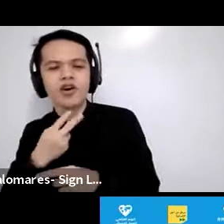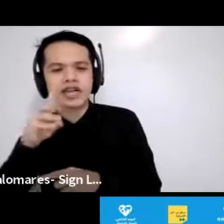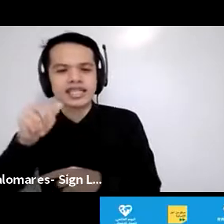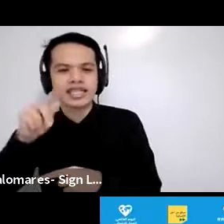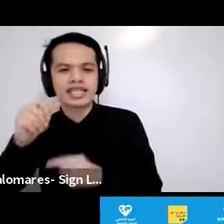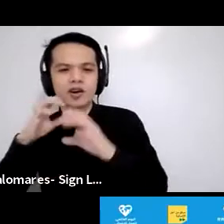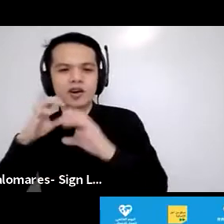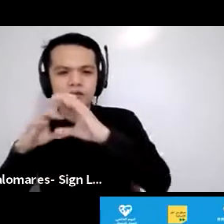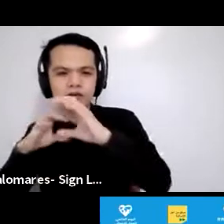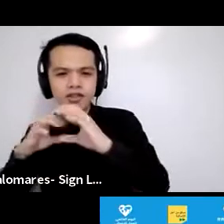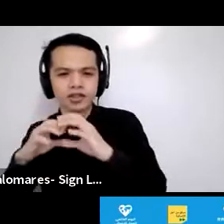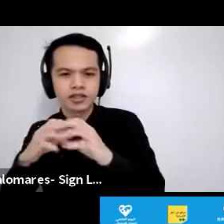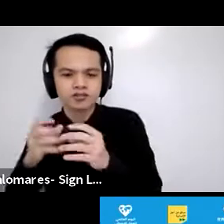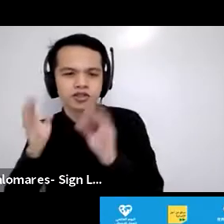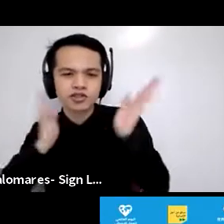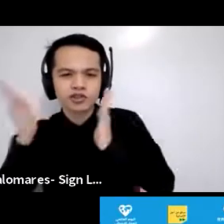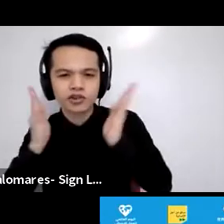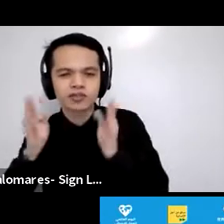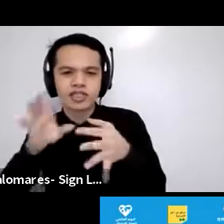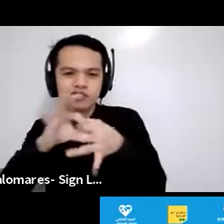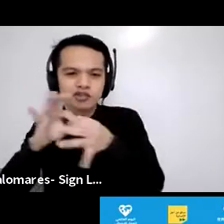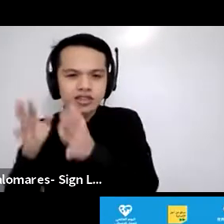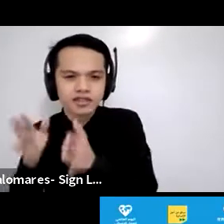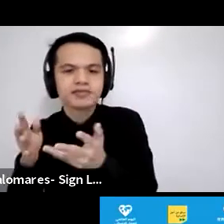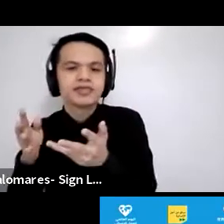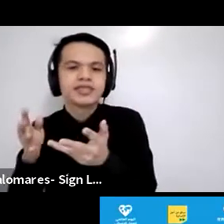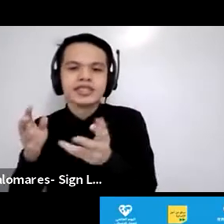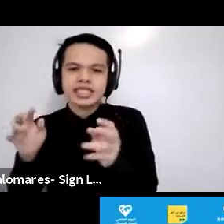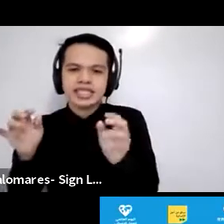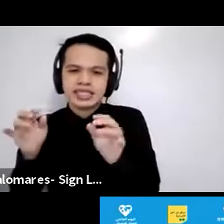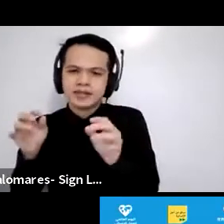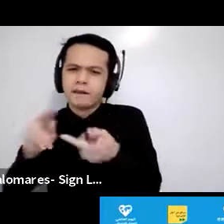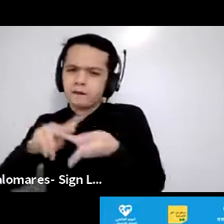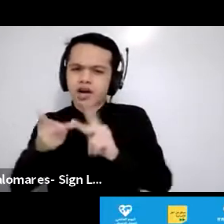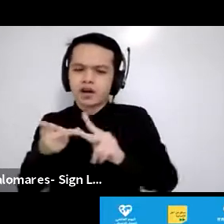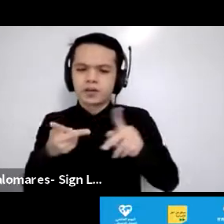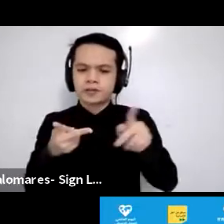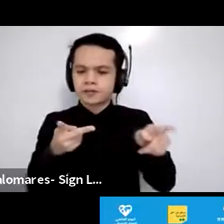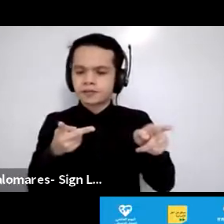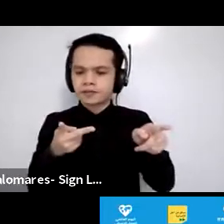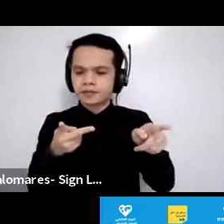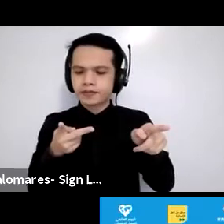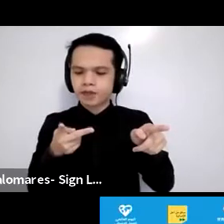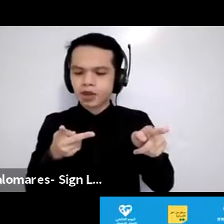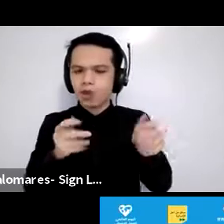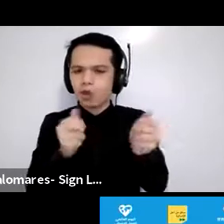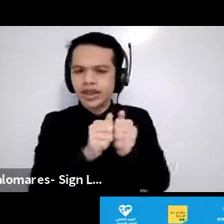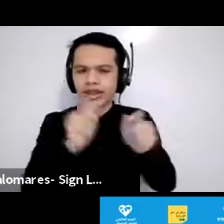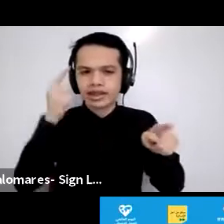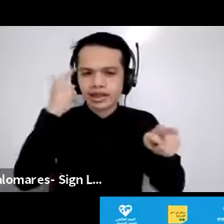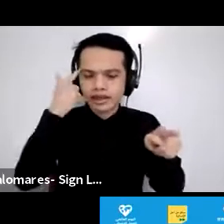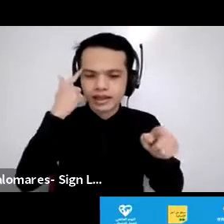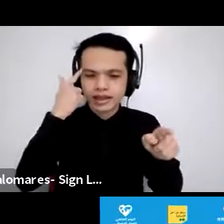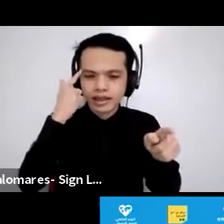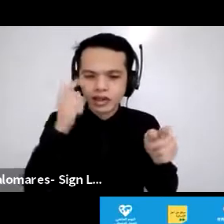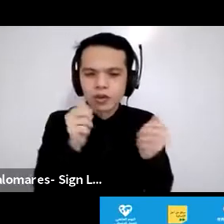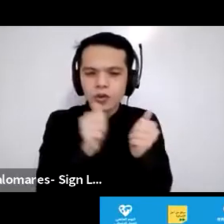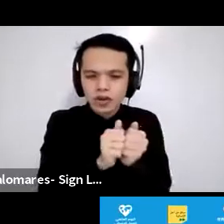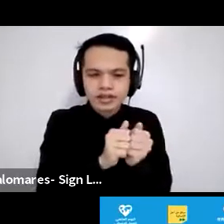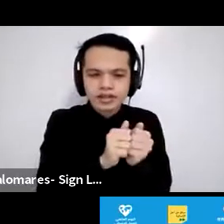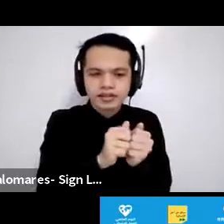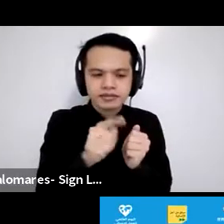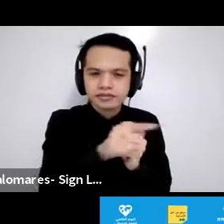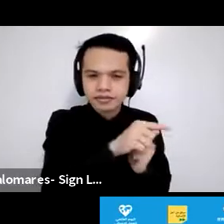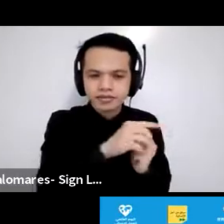communications service and coordination, actually partnered with the government, no, with the Philippine government,